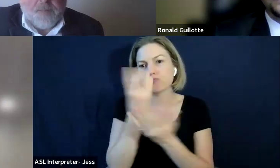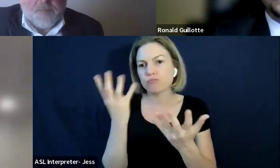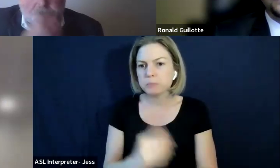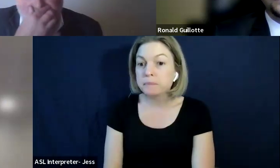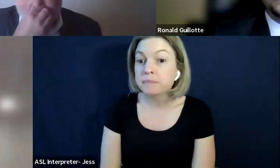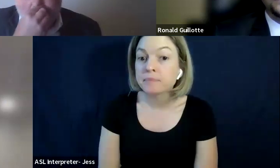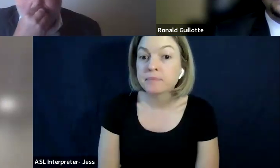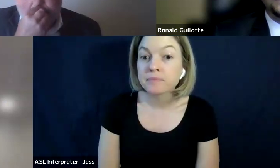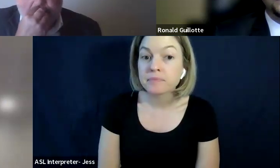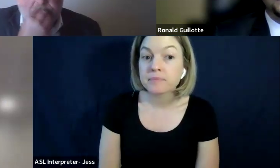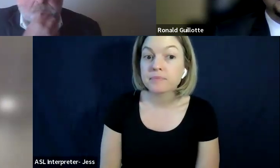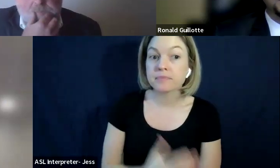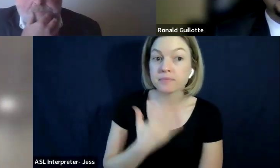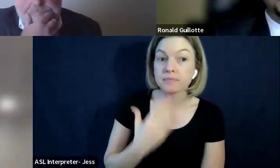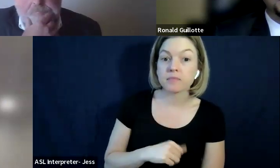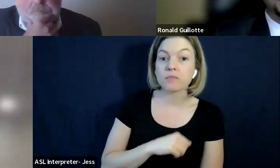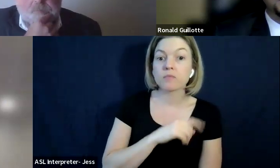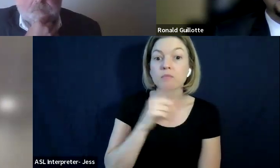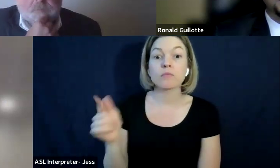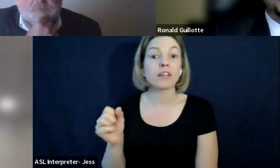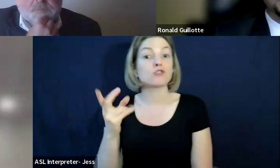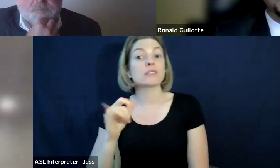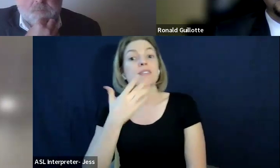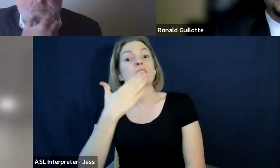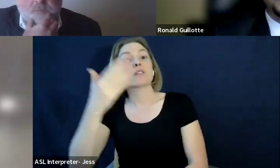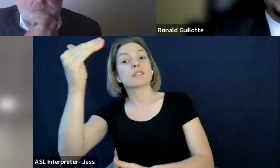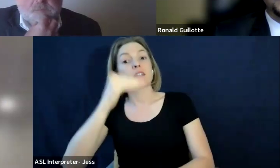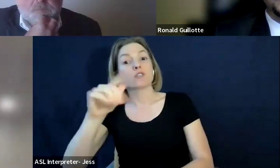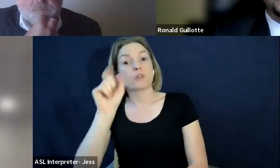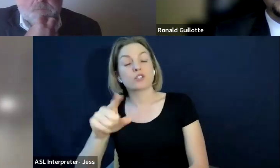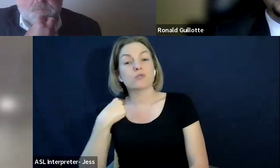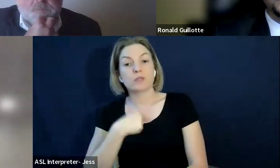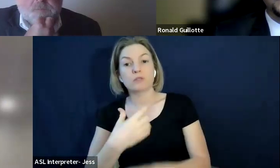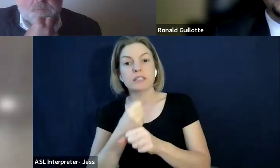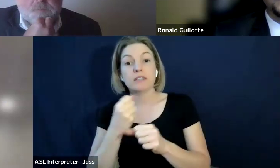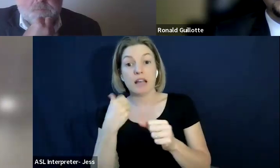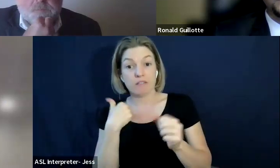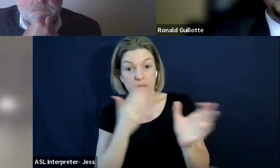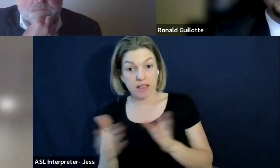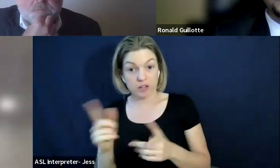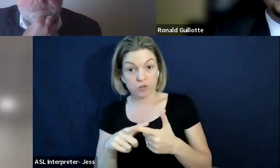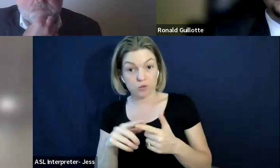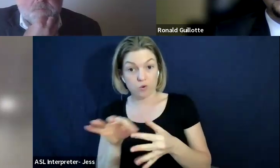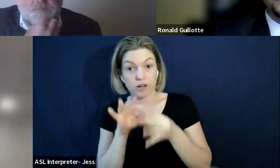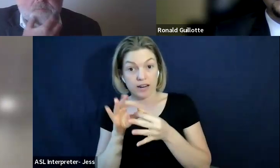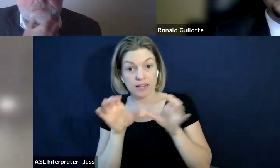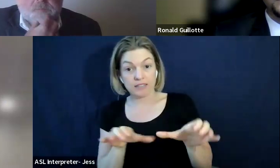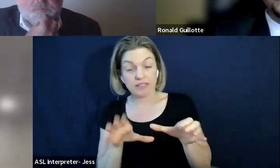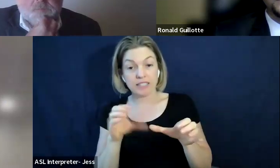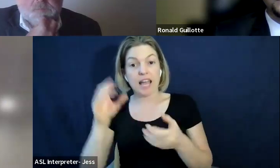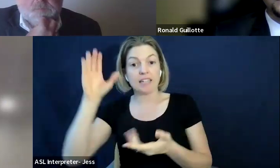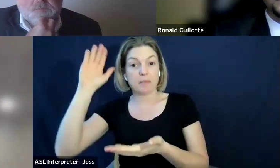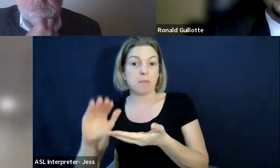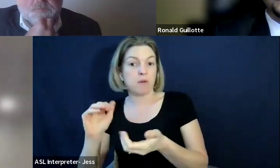Thank you. Thank you for that. The next question we received is there a plan to coordinate activities and abatement with